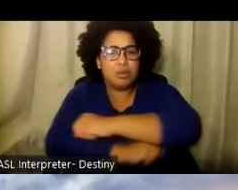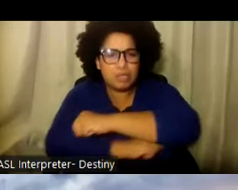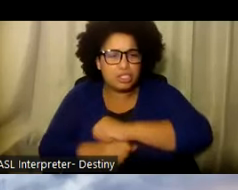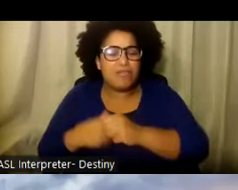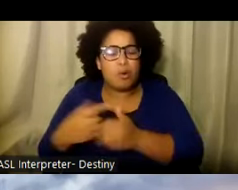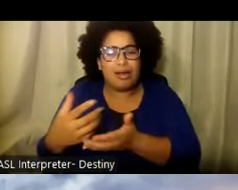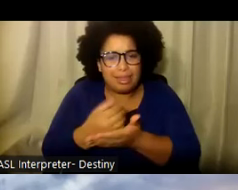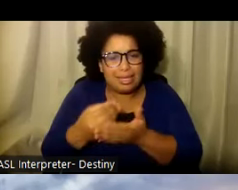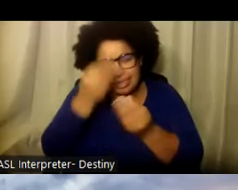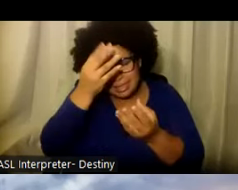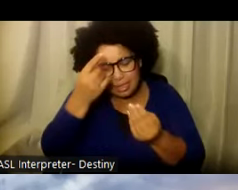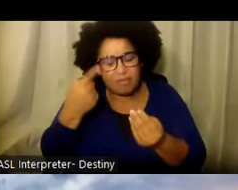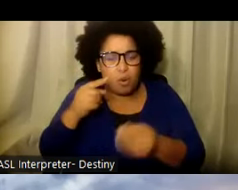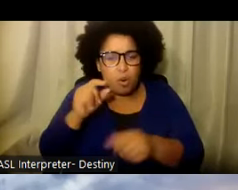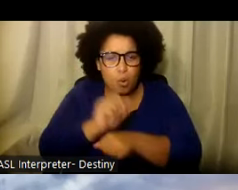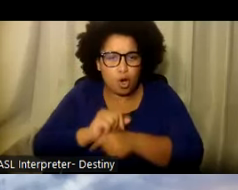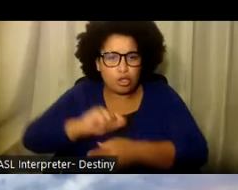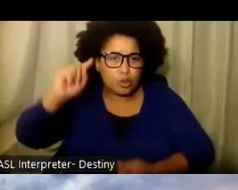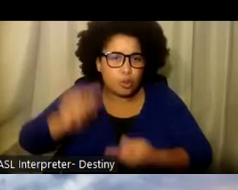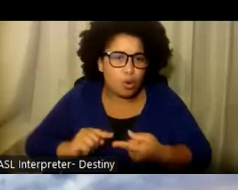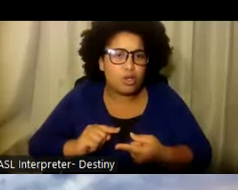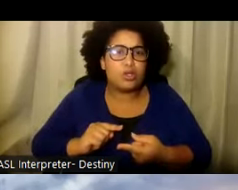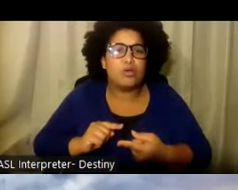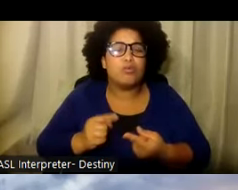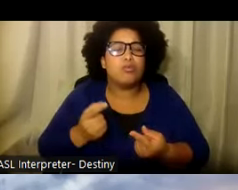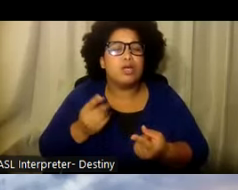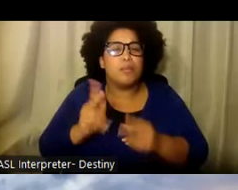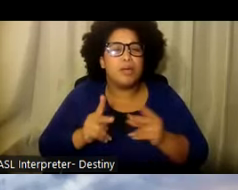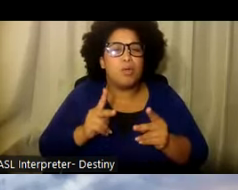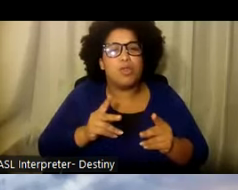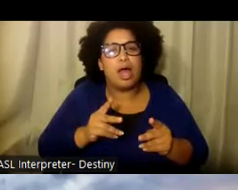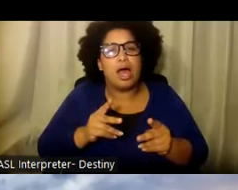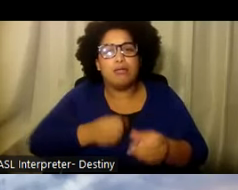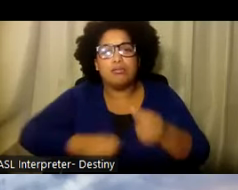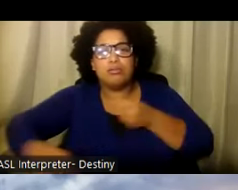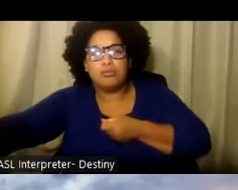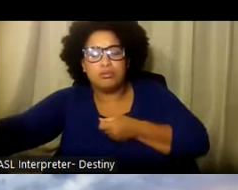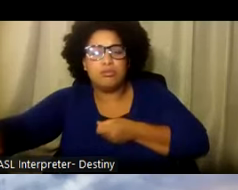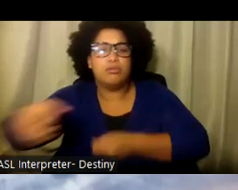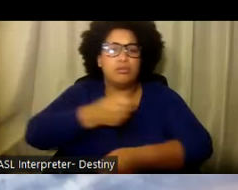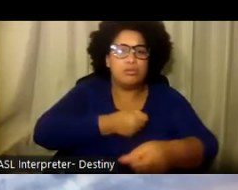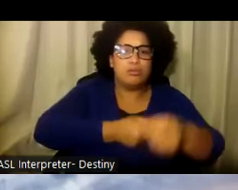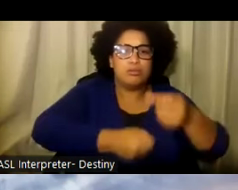address workforce shortages, turnover rates, longevity, and language fluency.